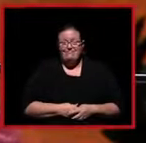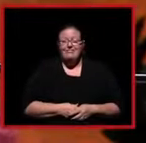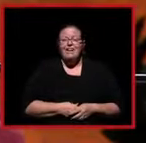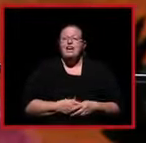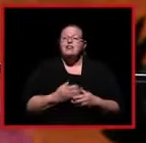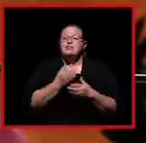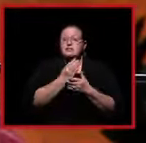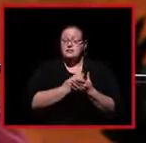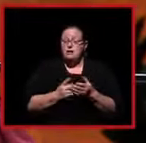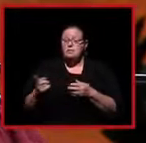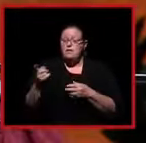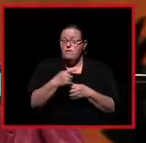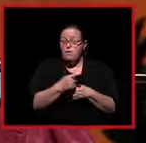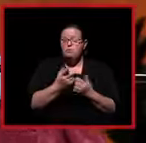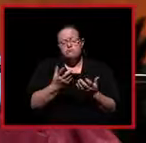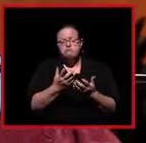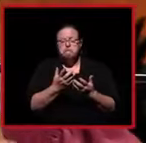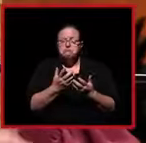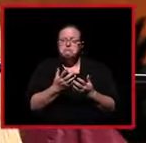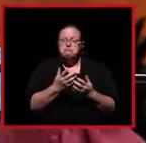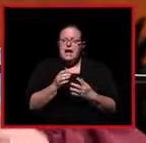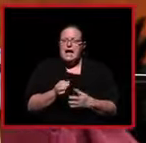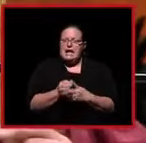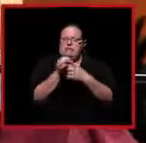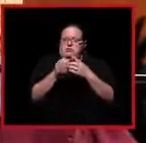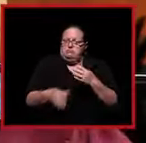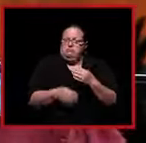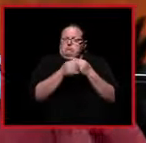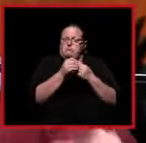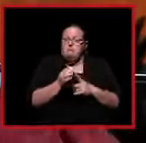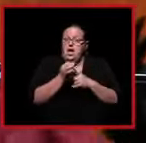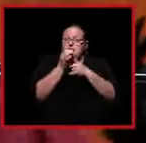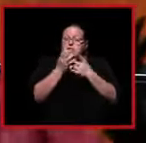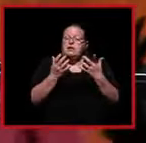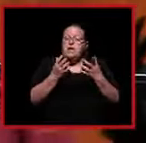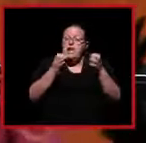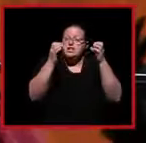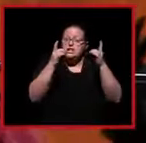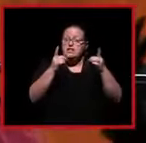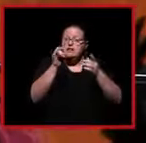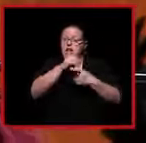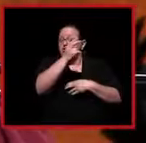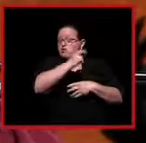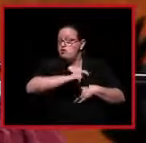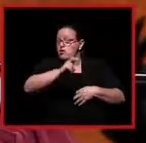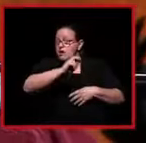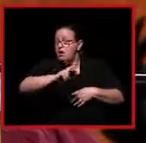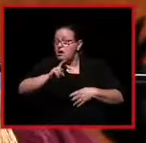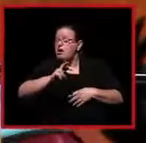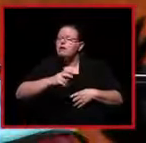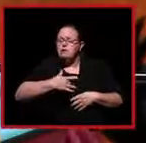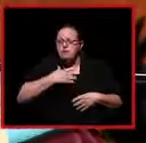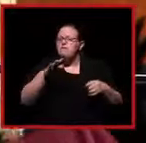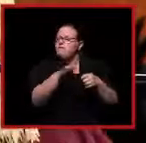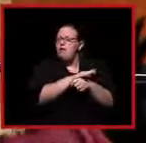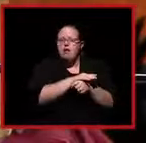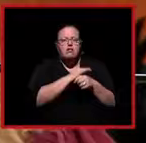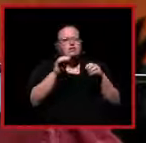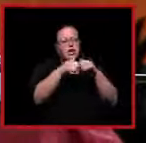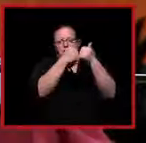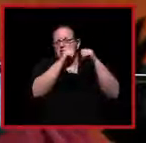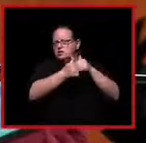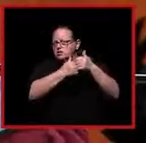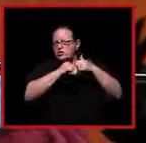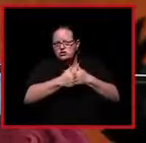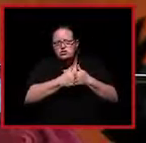Now for some of you, today is extra special because your educational journeys have been one of challenge. You have not always